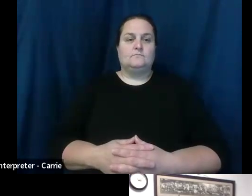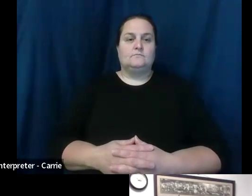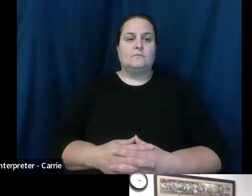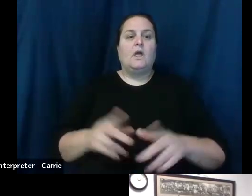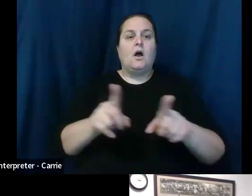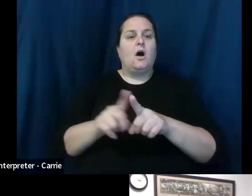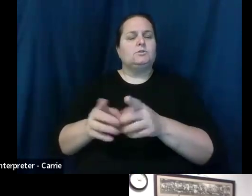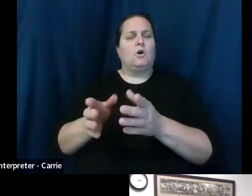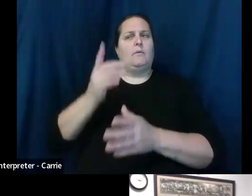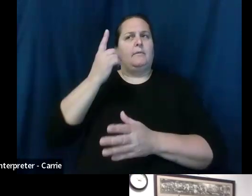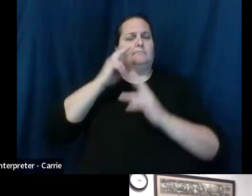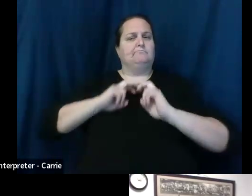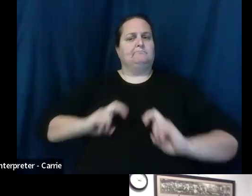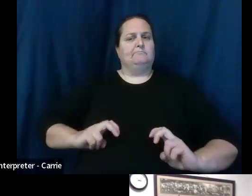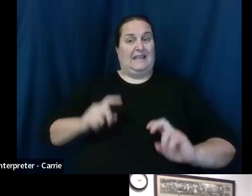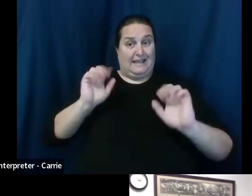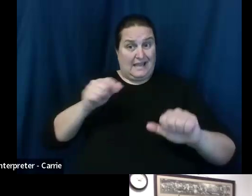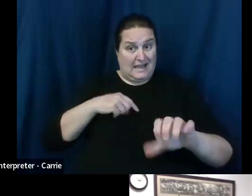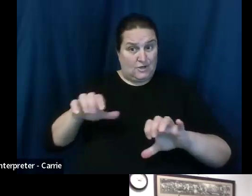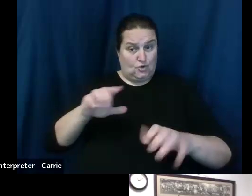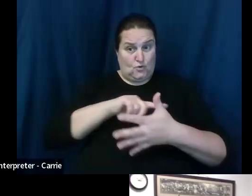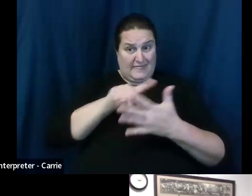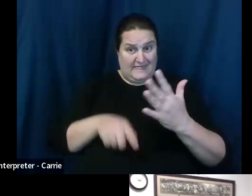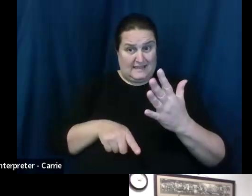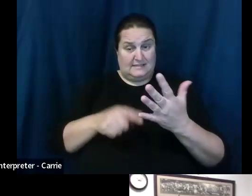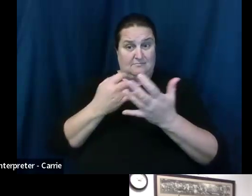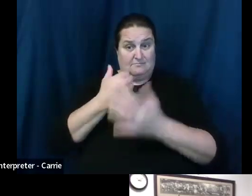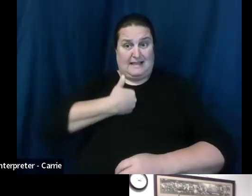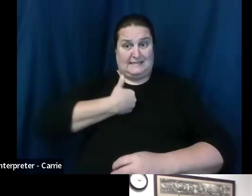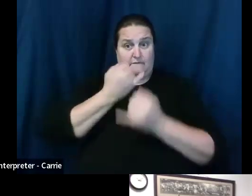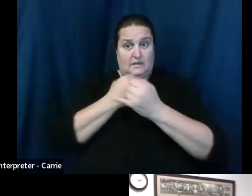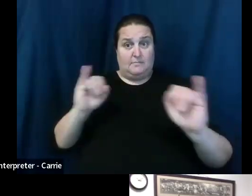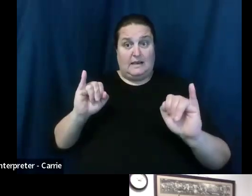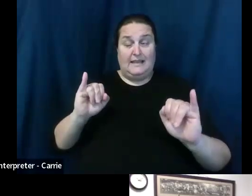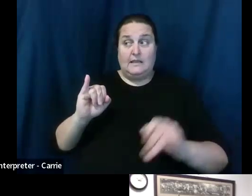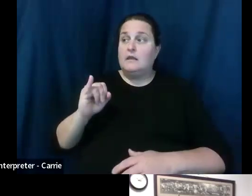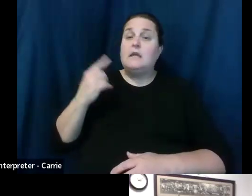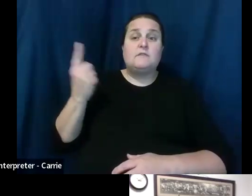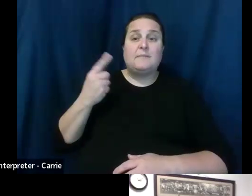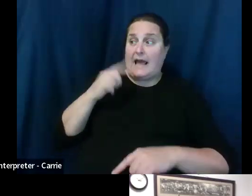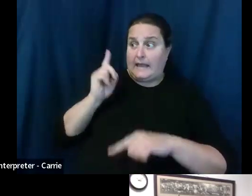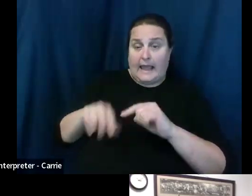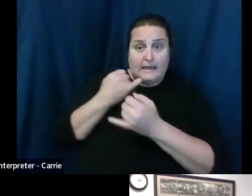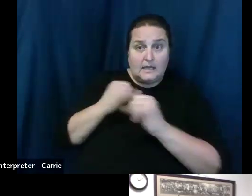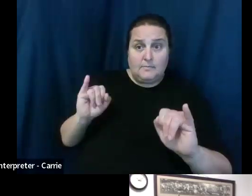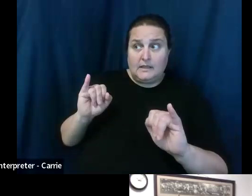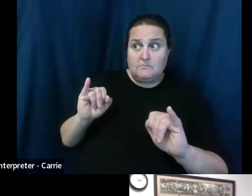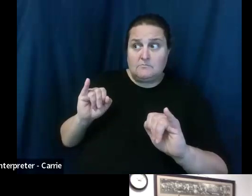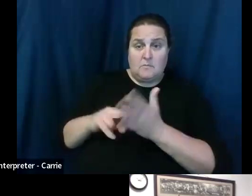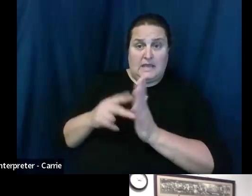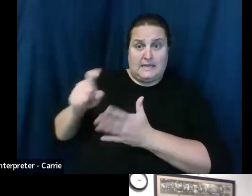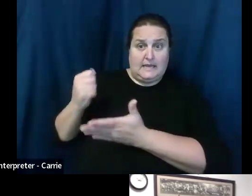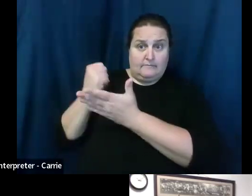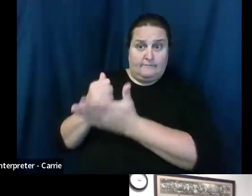also asking ourselves, can I do this independently? If there are things that I can't do independently, do I need a person to help me out? Do I need